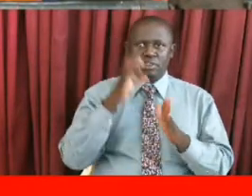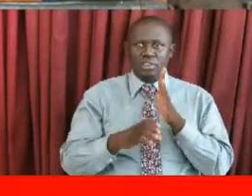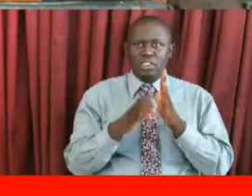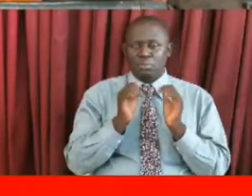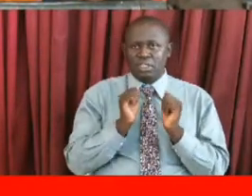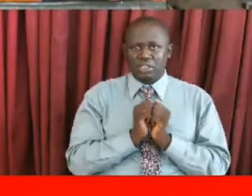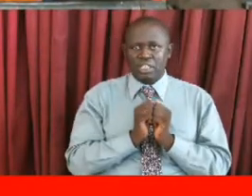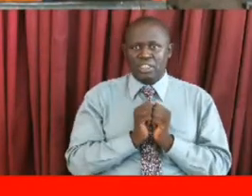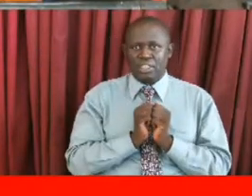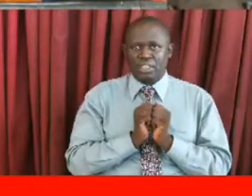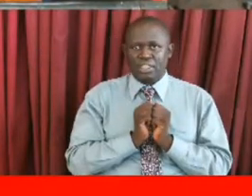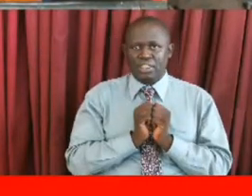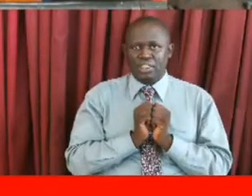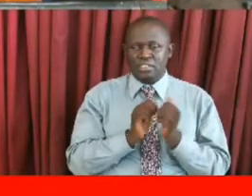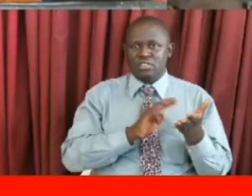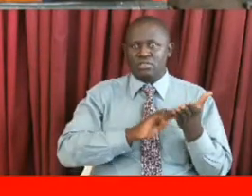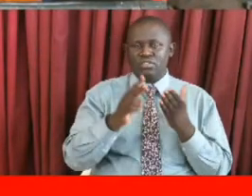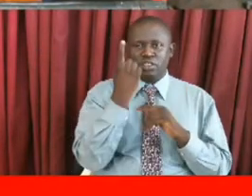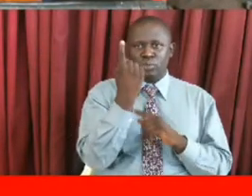10